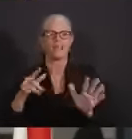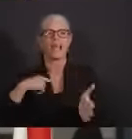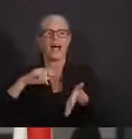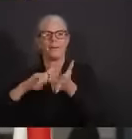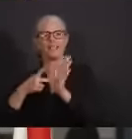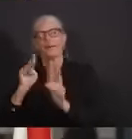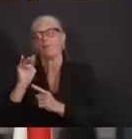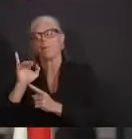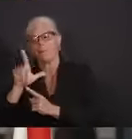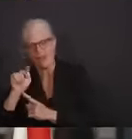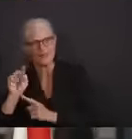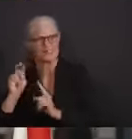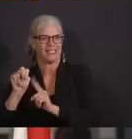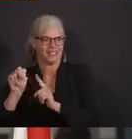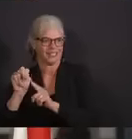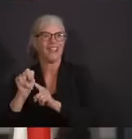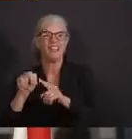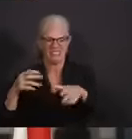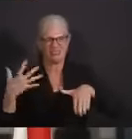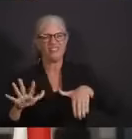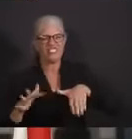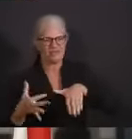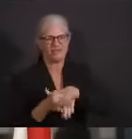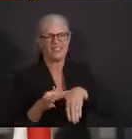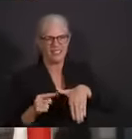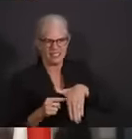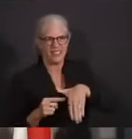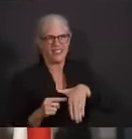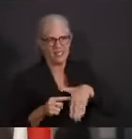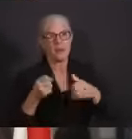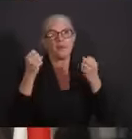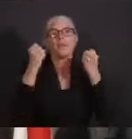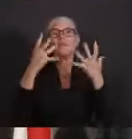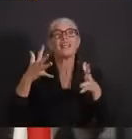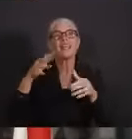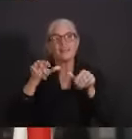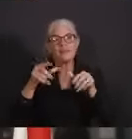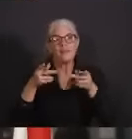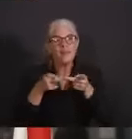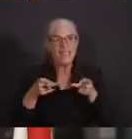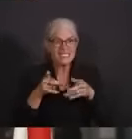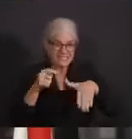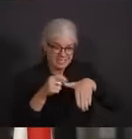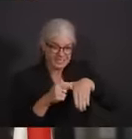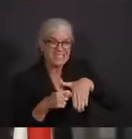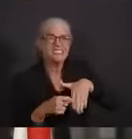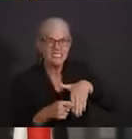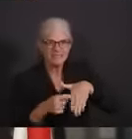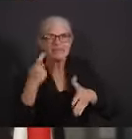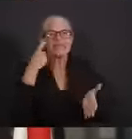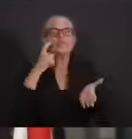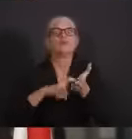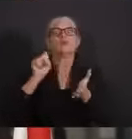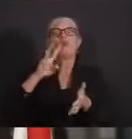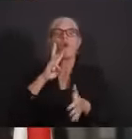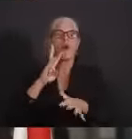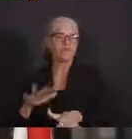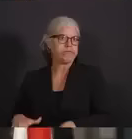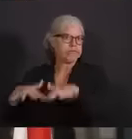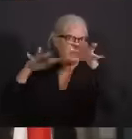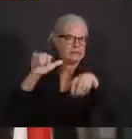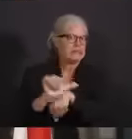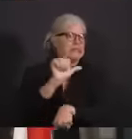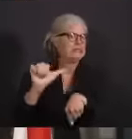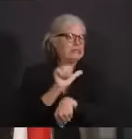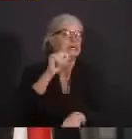west coast. Many areas are already experiencing life-threatening storm surge or life-threatening tornadoes. Please